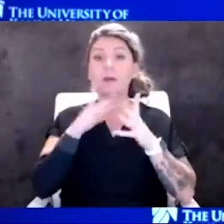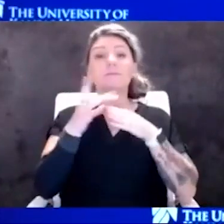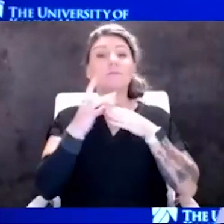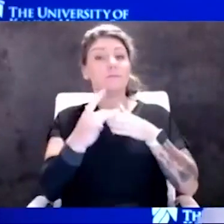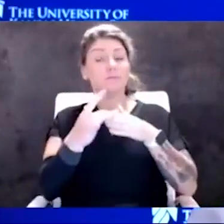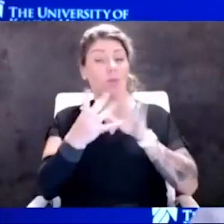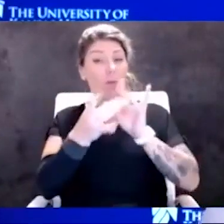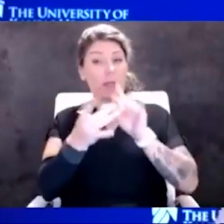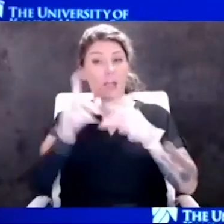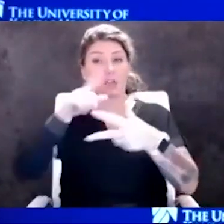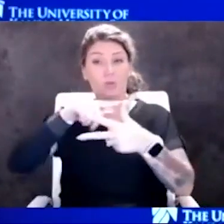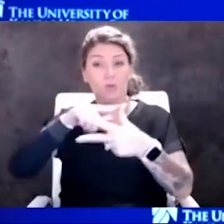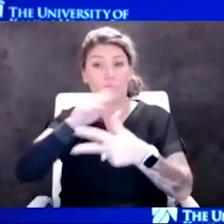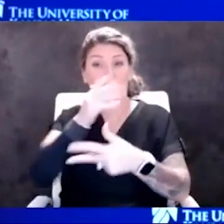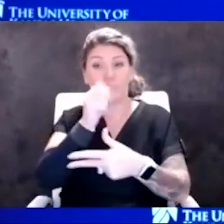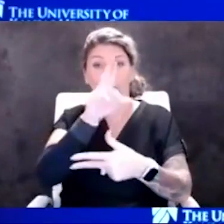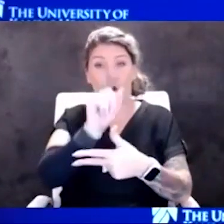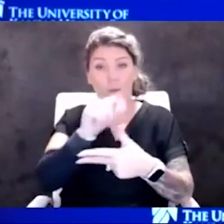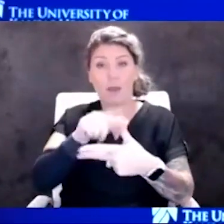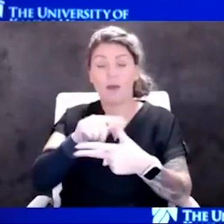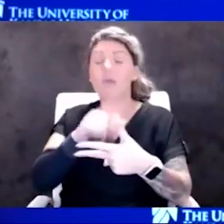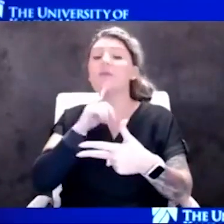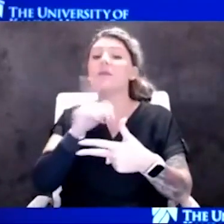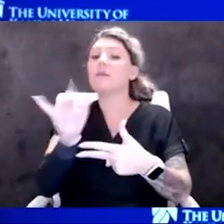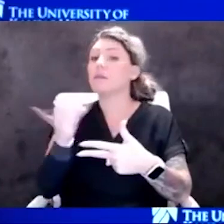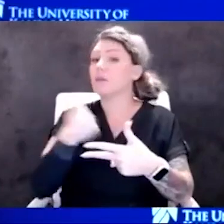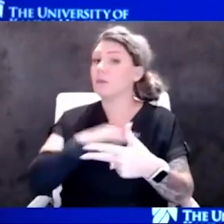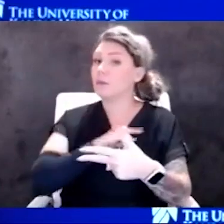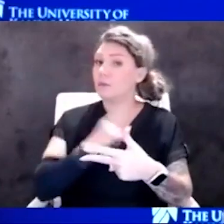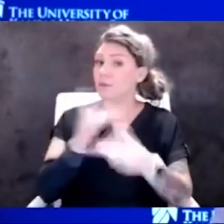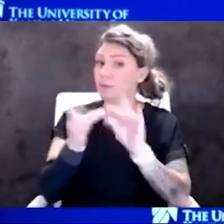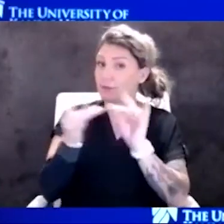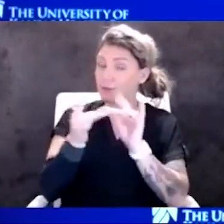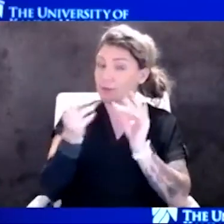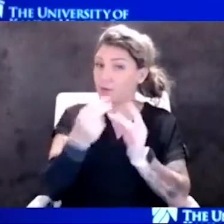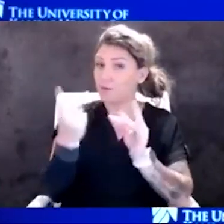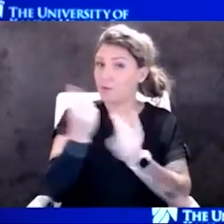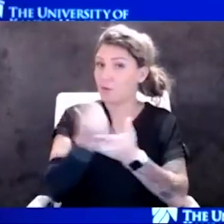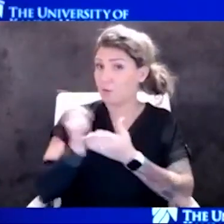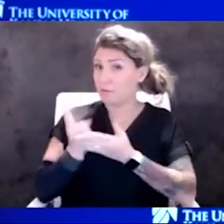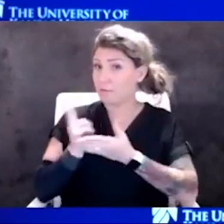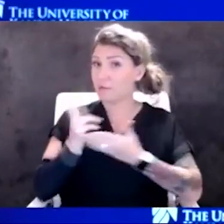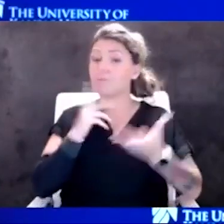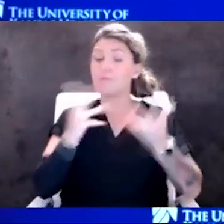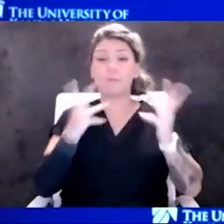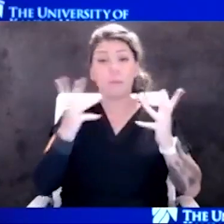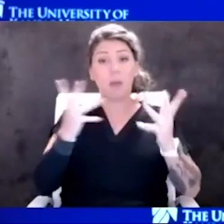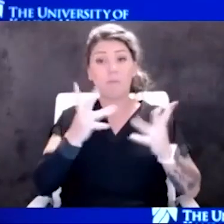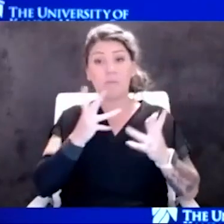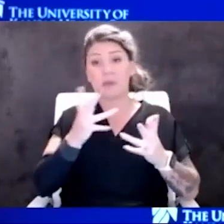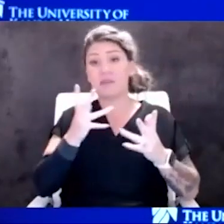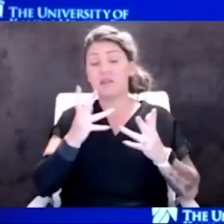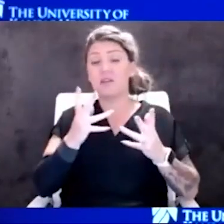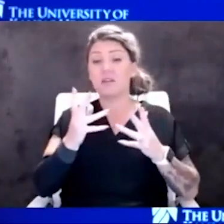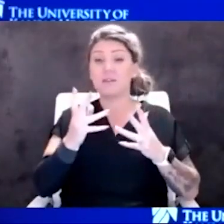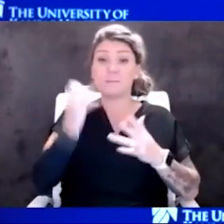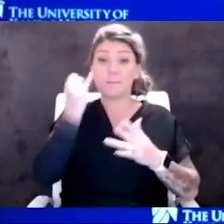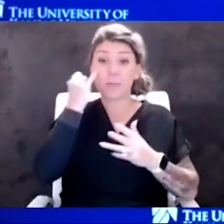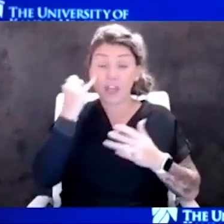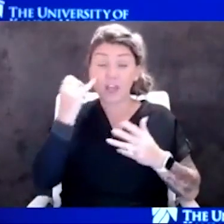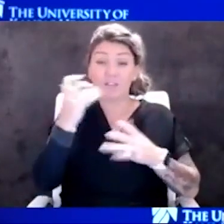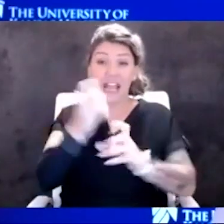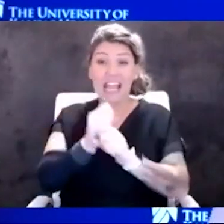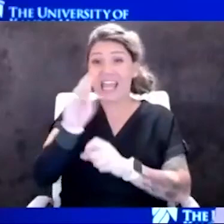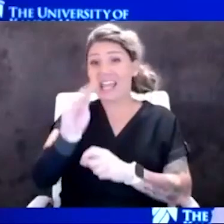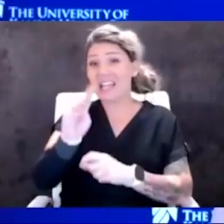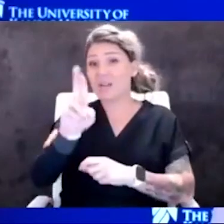And just as we had said a couple weeks ago, it may be the direction that if you did get mRNA vaccine,